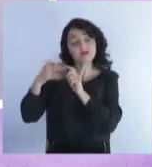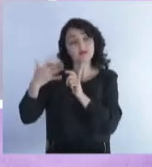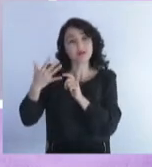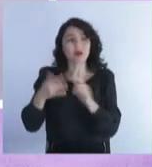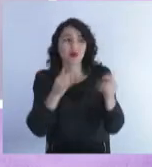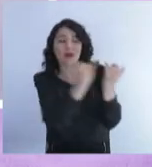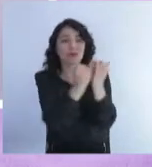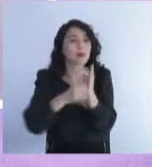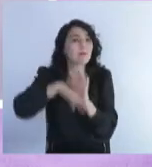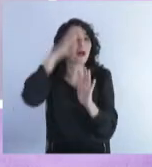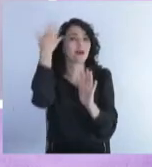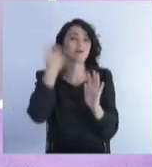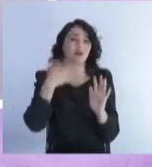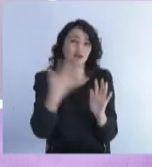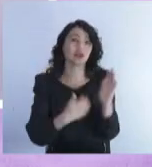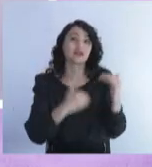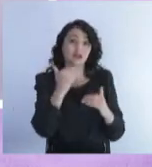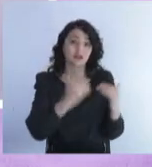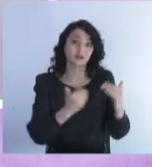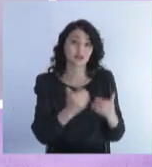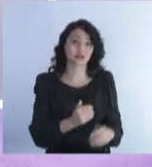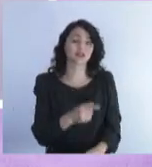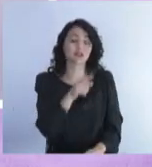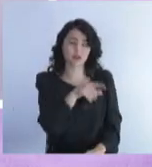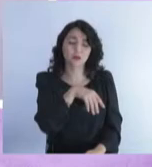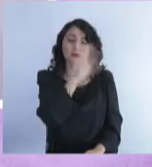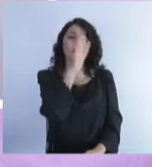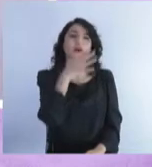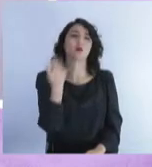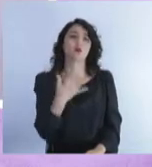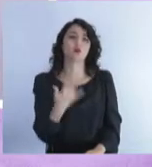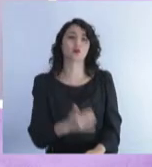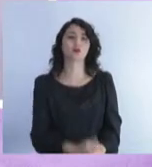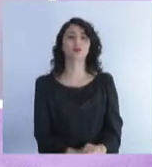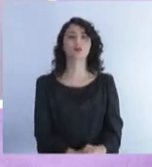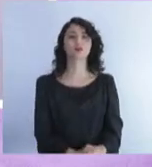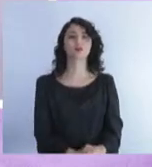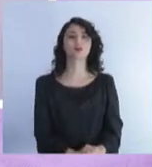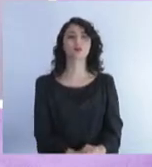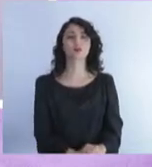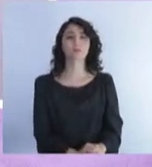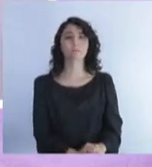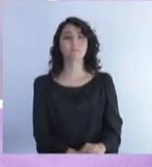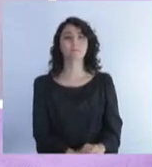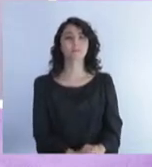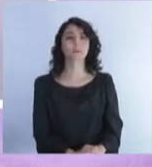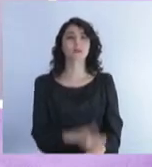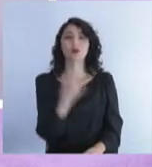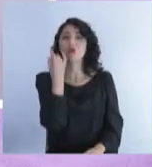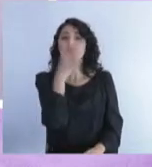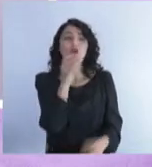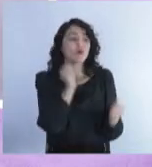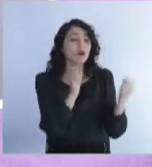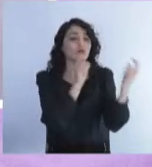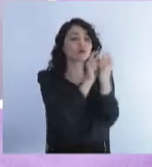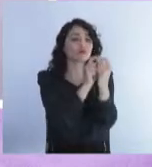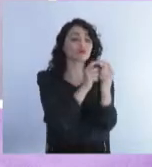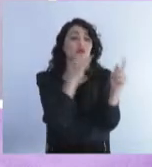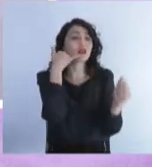our family. Our friendships are really important. And being able only to communicate by